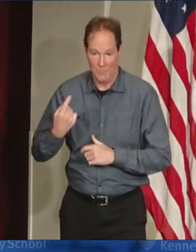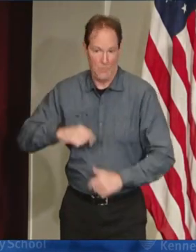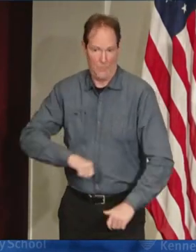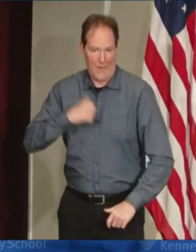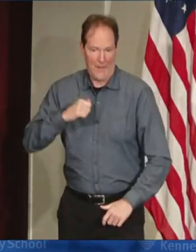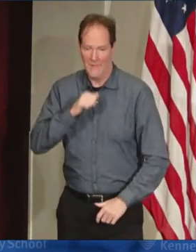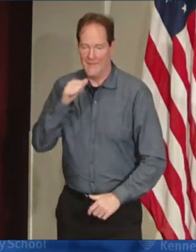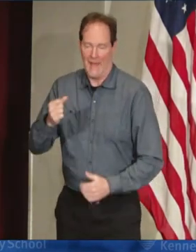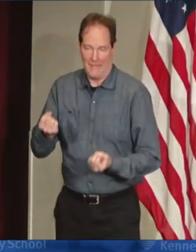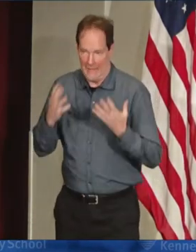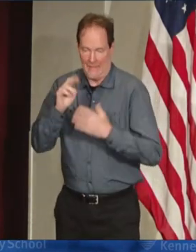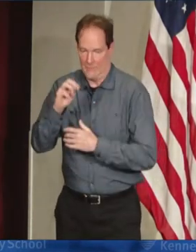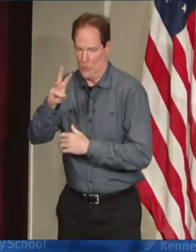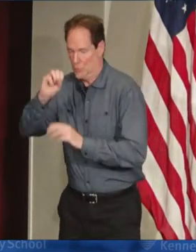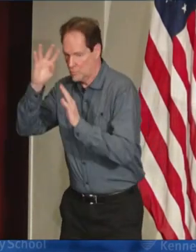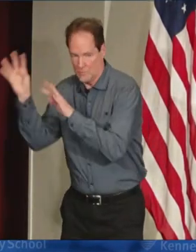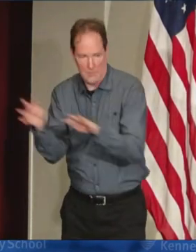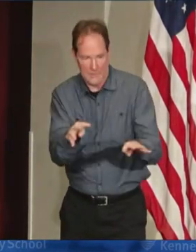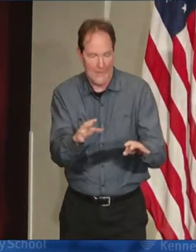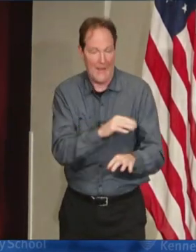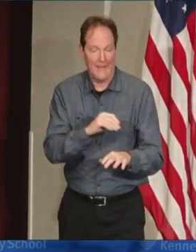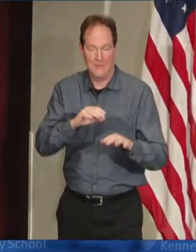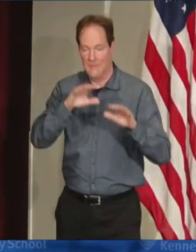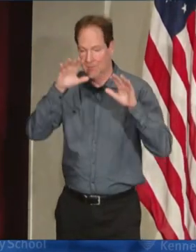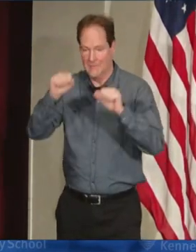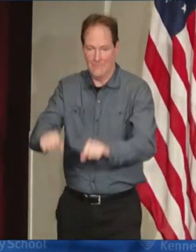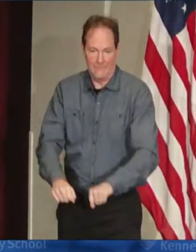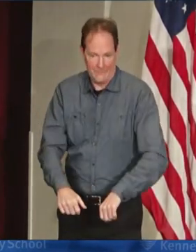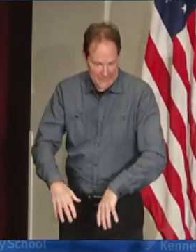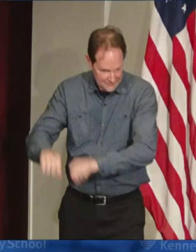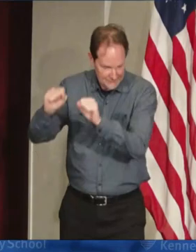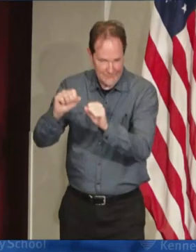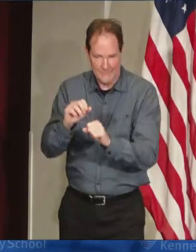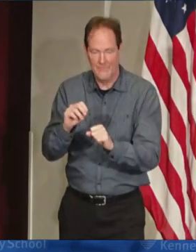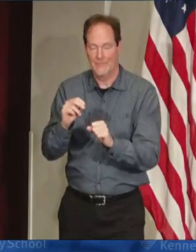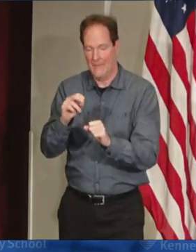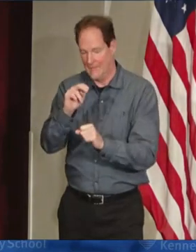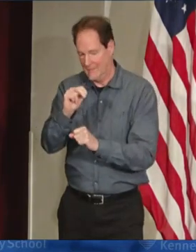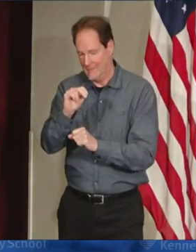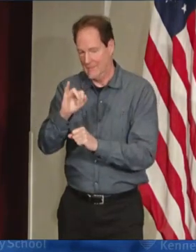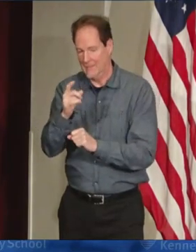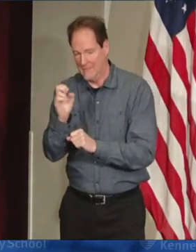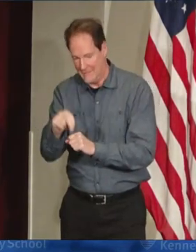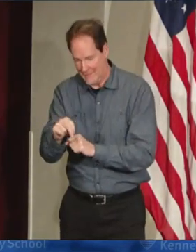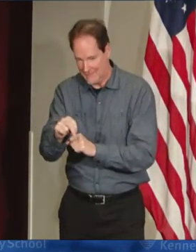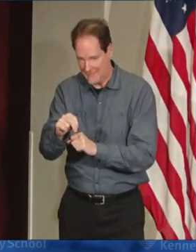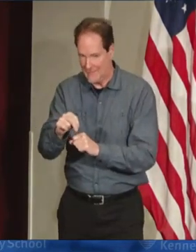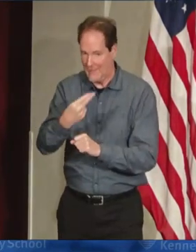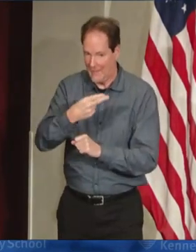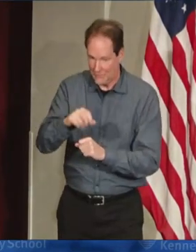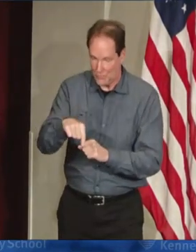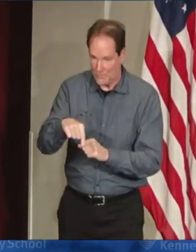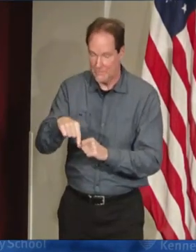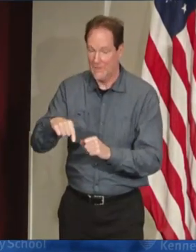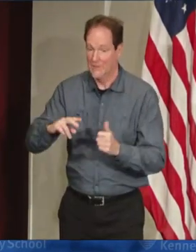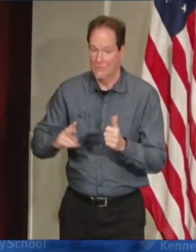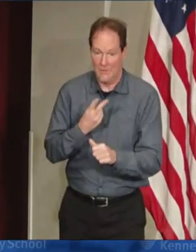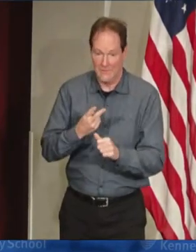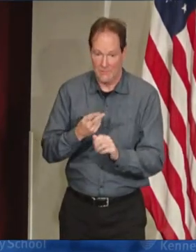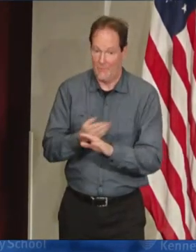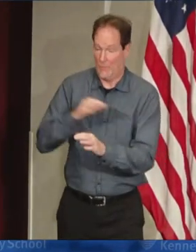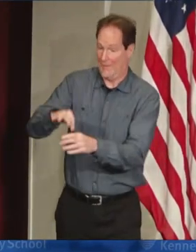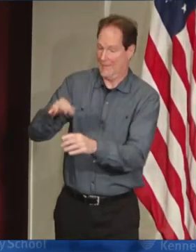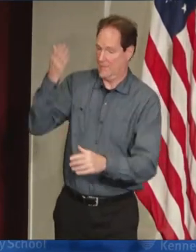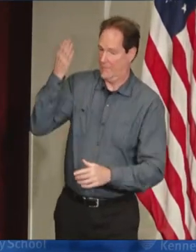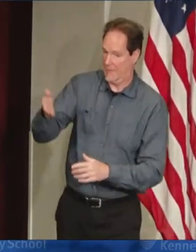did. And taking over Nixon headquarters twice before the election in New York City, those were all big deals.